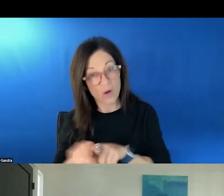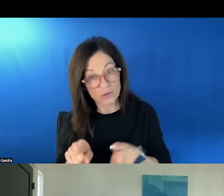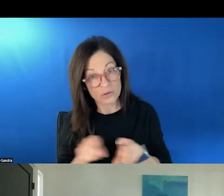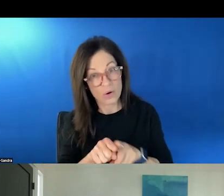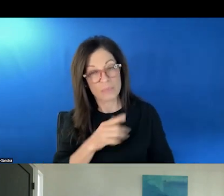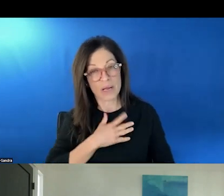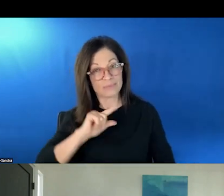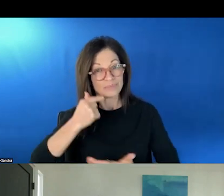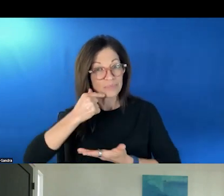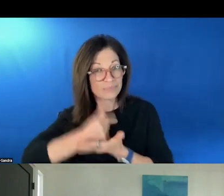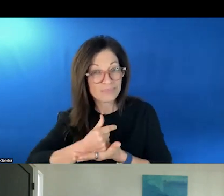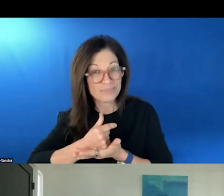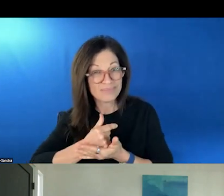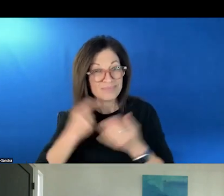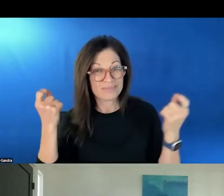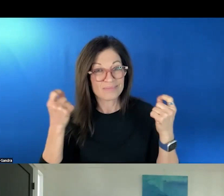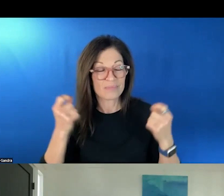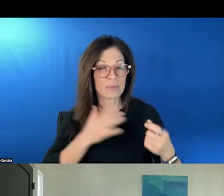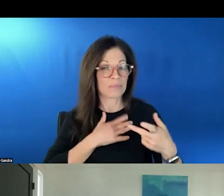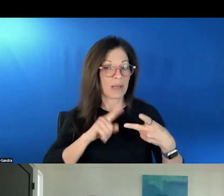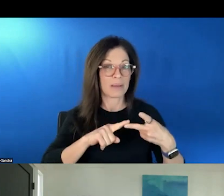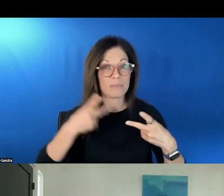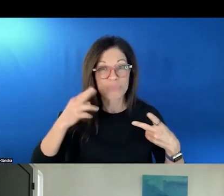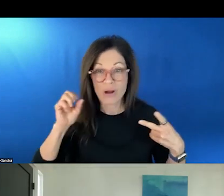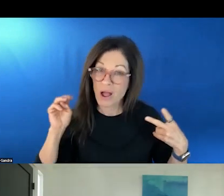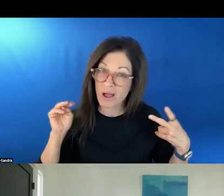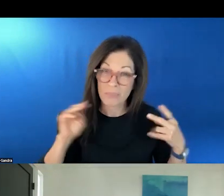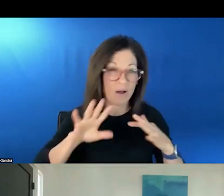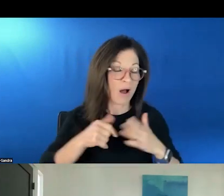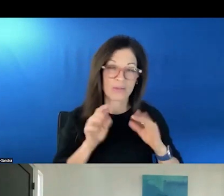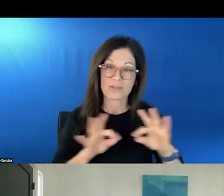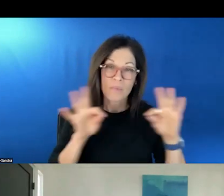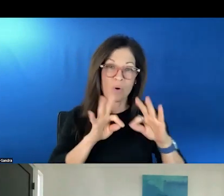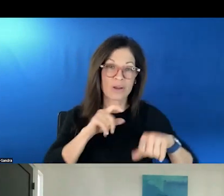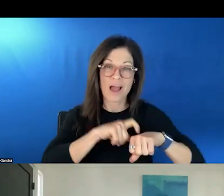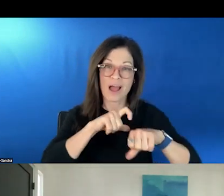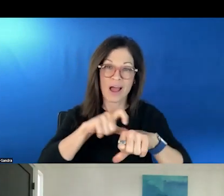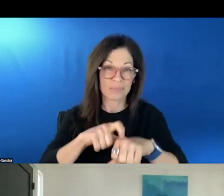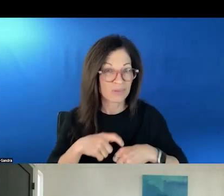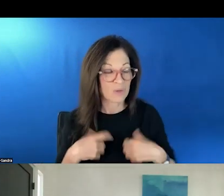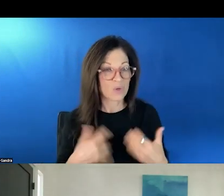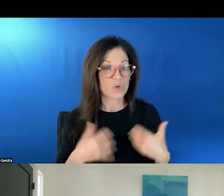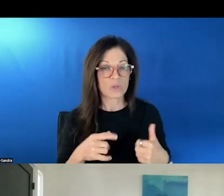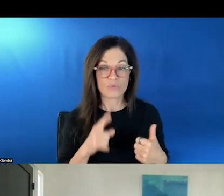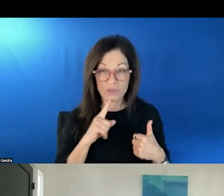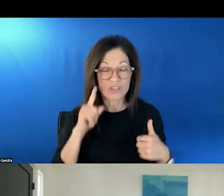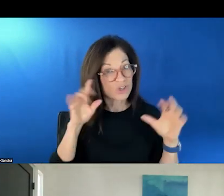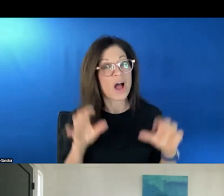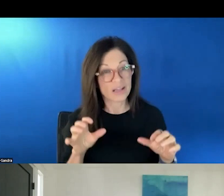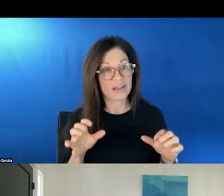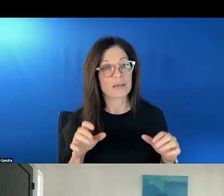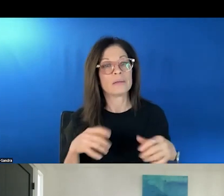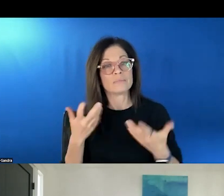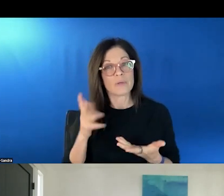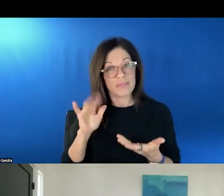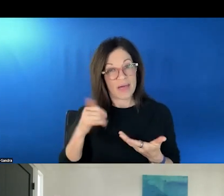my graduation, my prom, all of these milestones. It was very shocking. And that